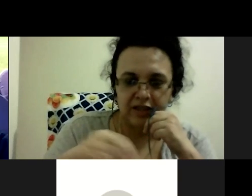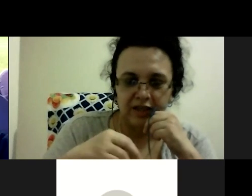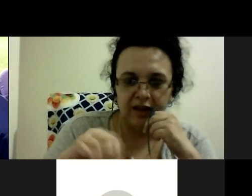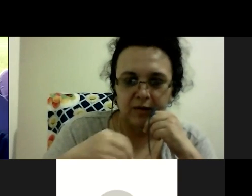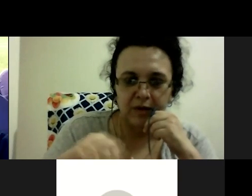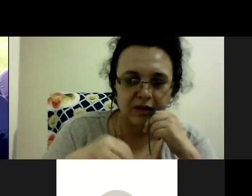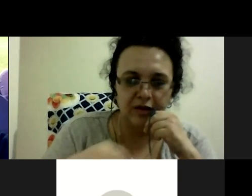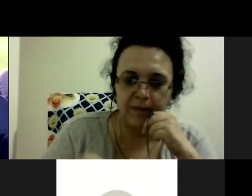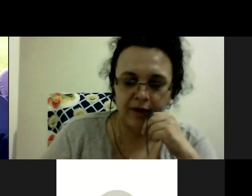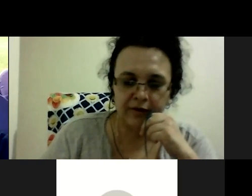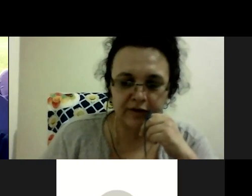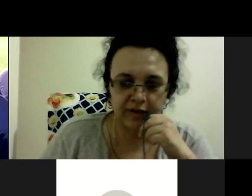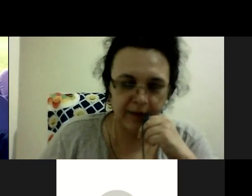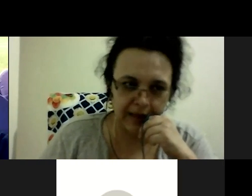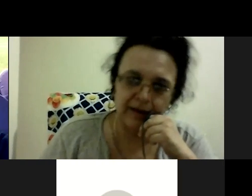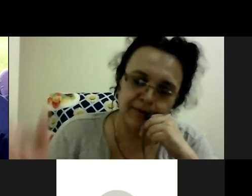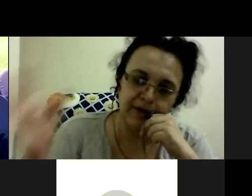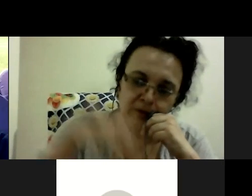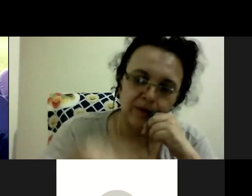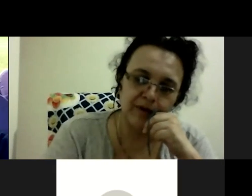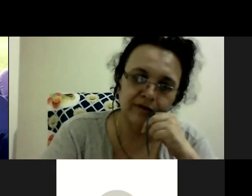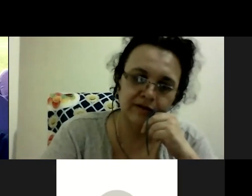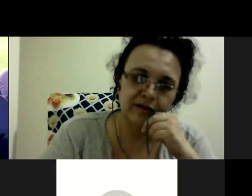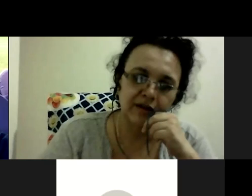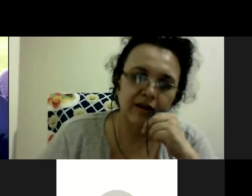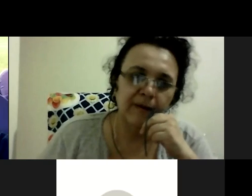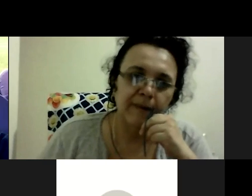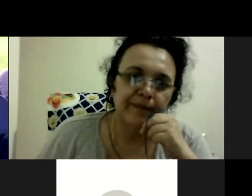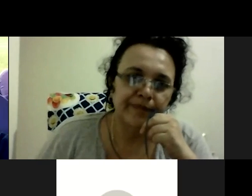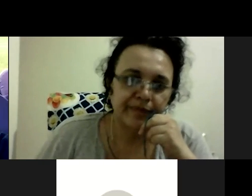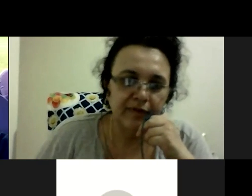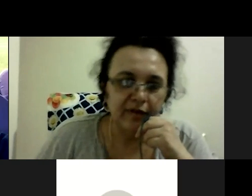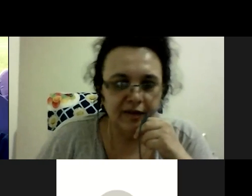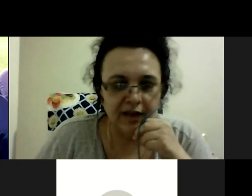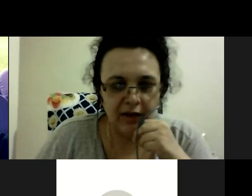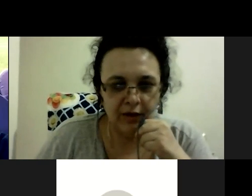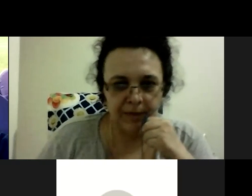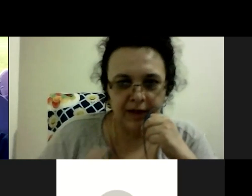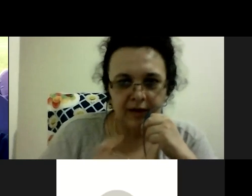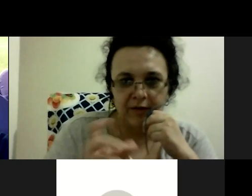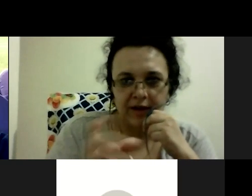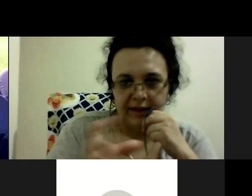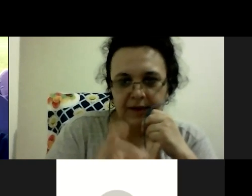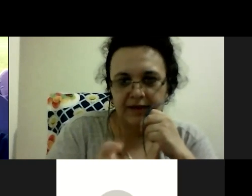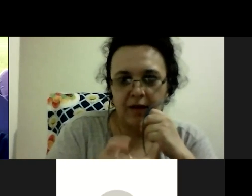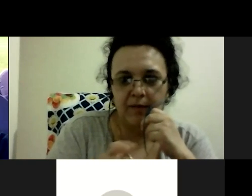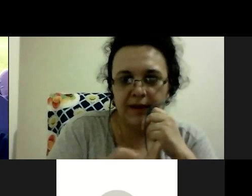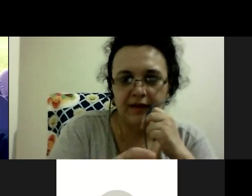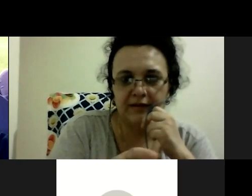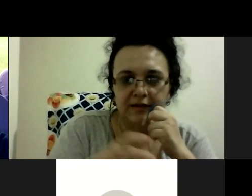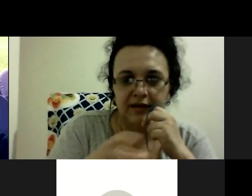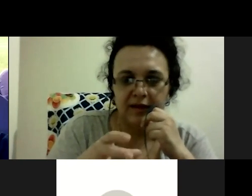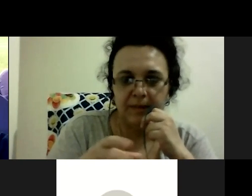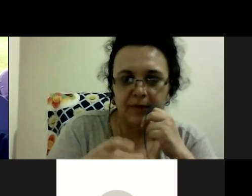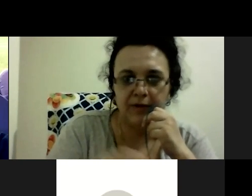the chicken with no bones. They put it with bones. O sea, ellos lo ponen como que las piezas